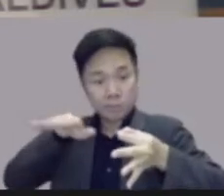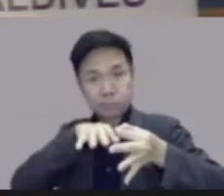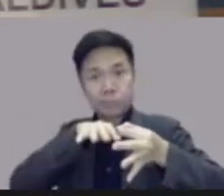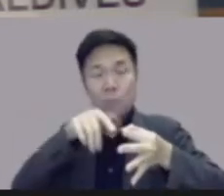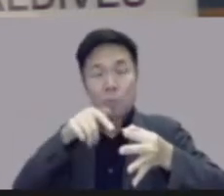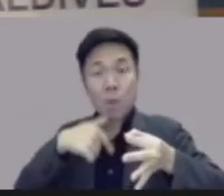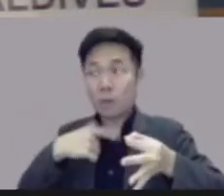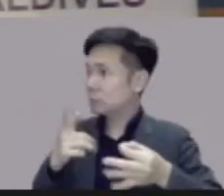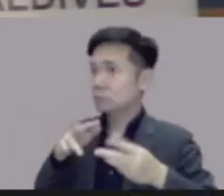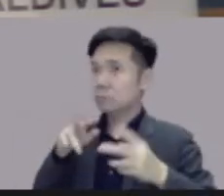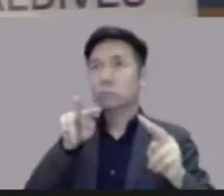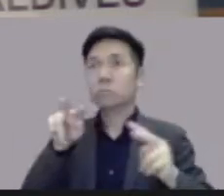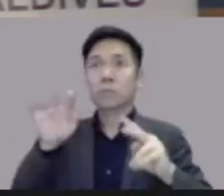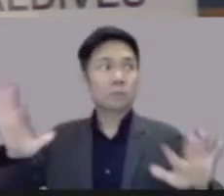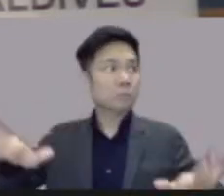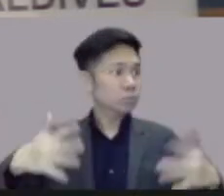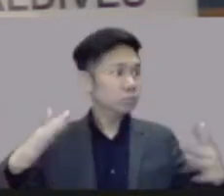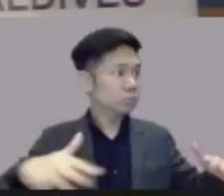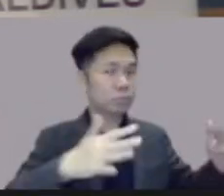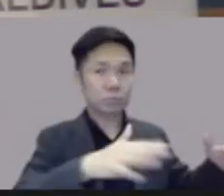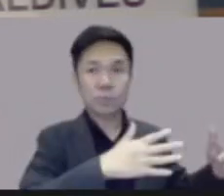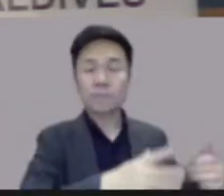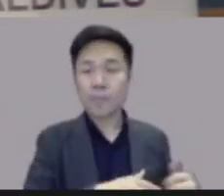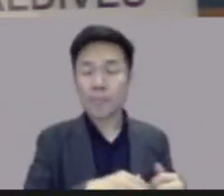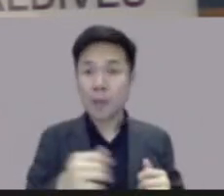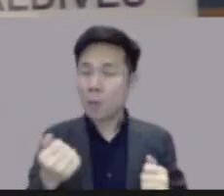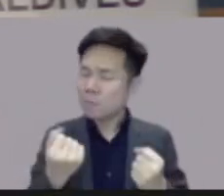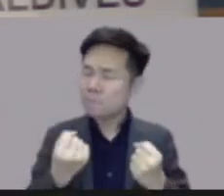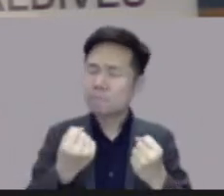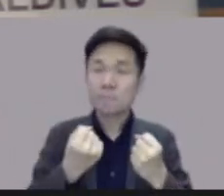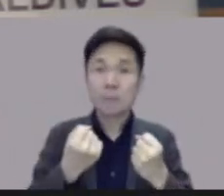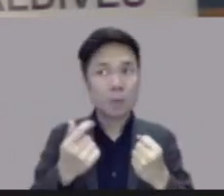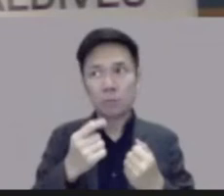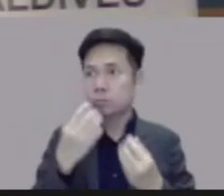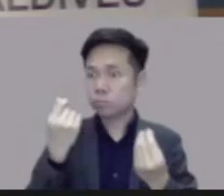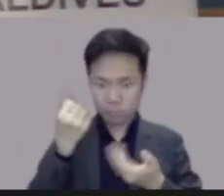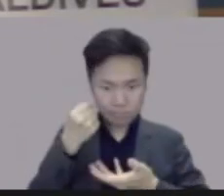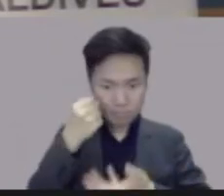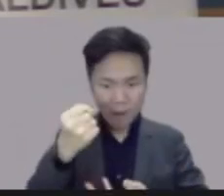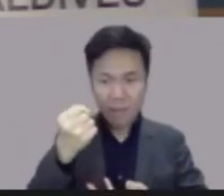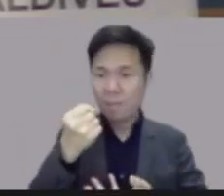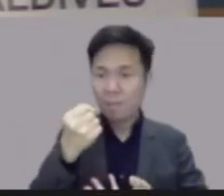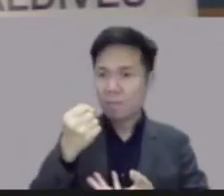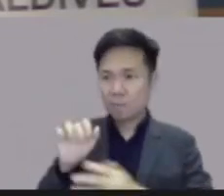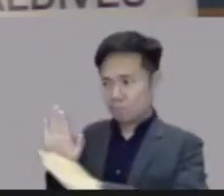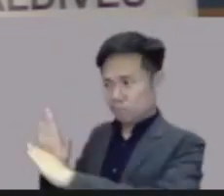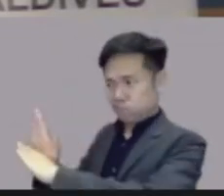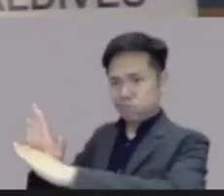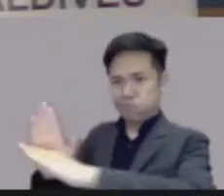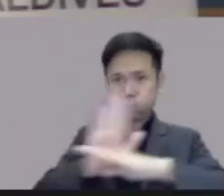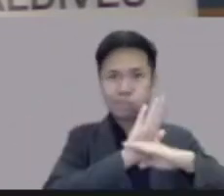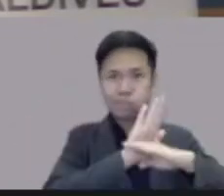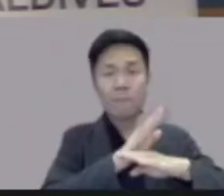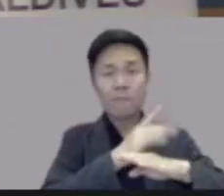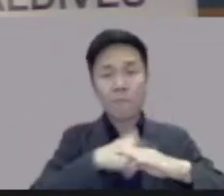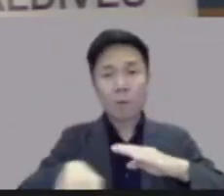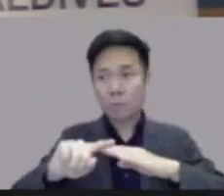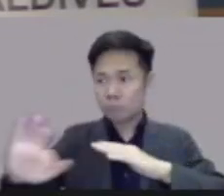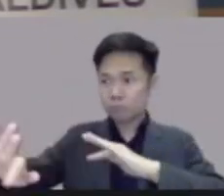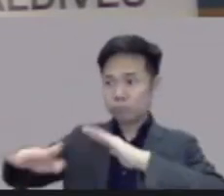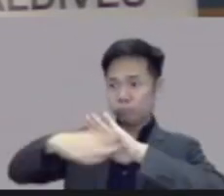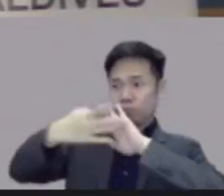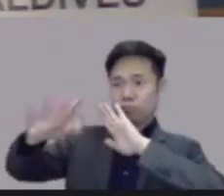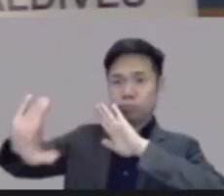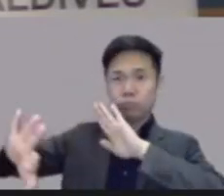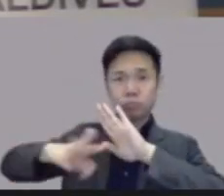millions of dollars are spent to combat the impact of climate change in our country but it does not guarantee our survival a